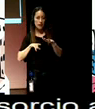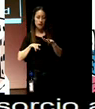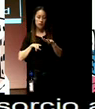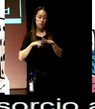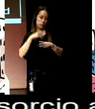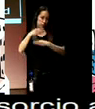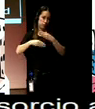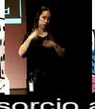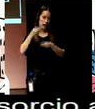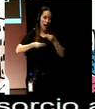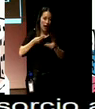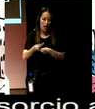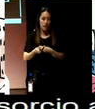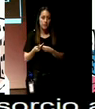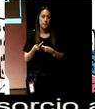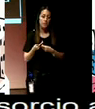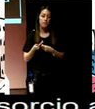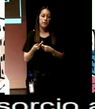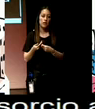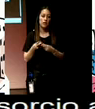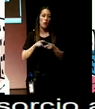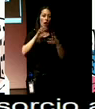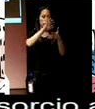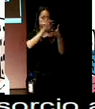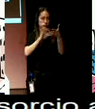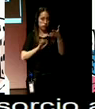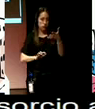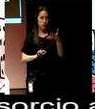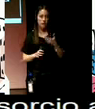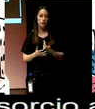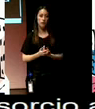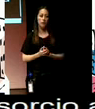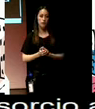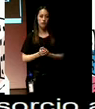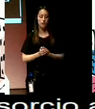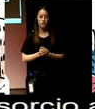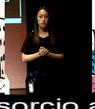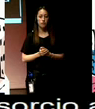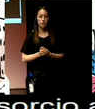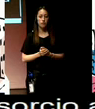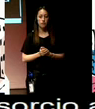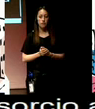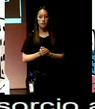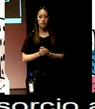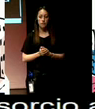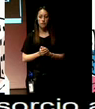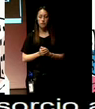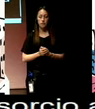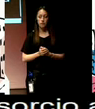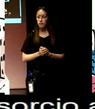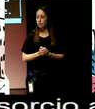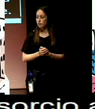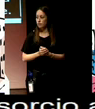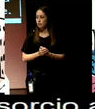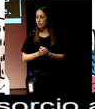consortium for social holiday centers, run by one of the major trade unions in Belgium, Lega Coop,